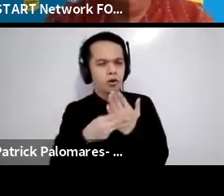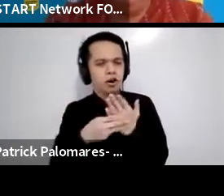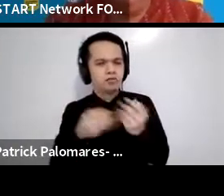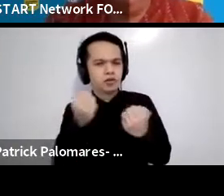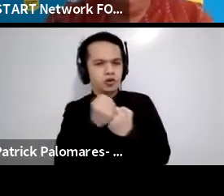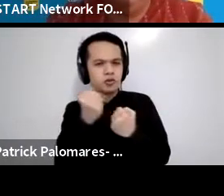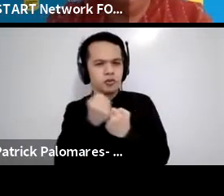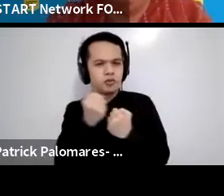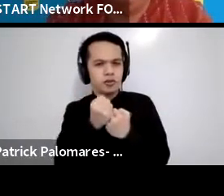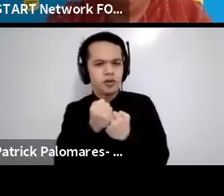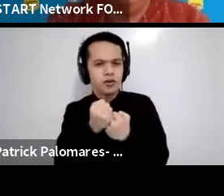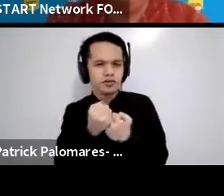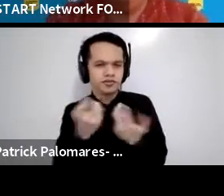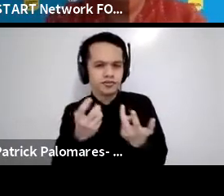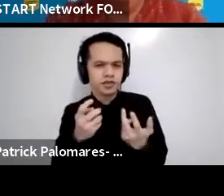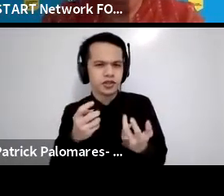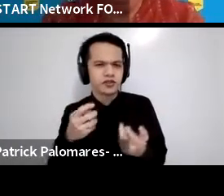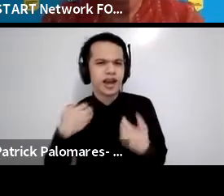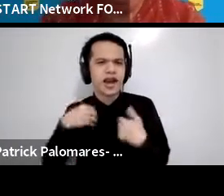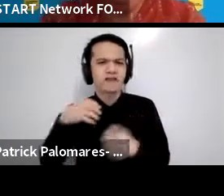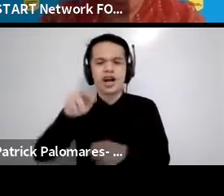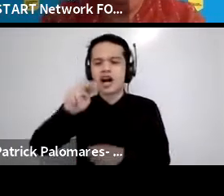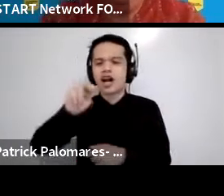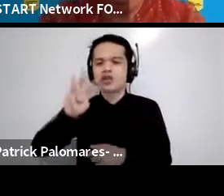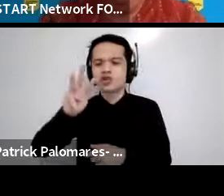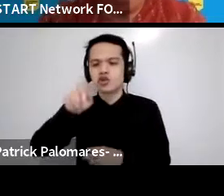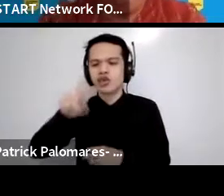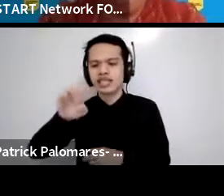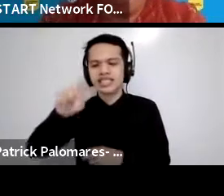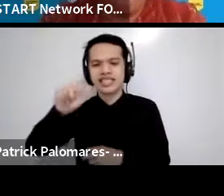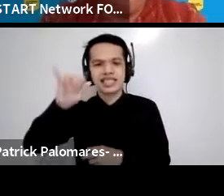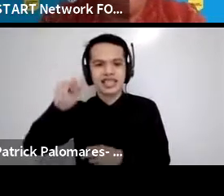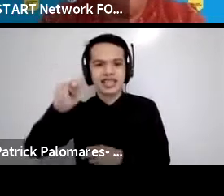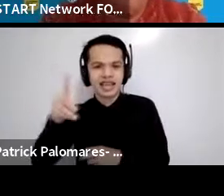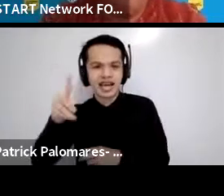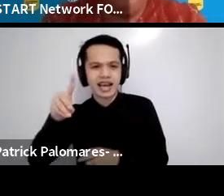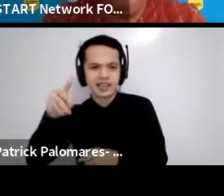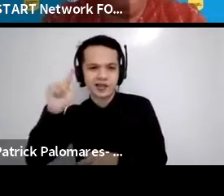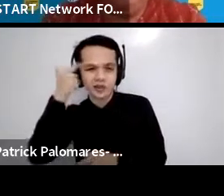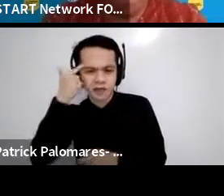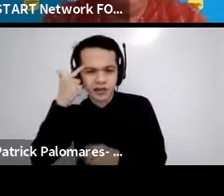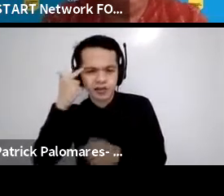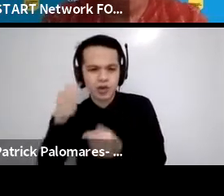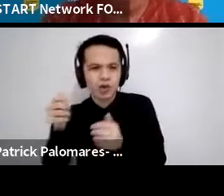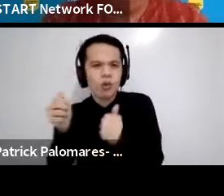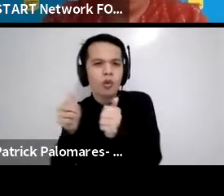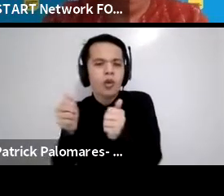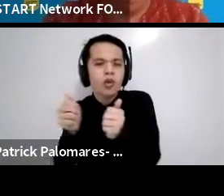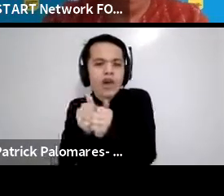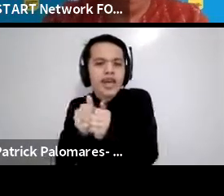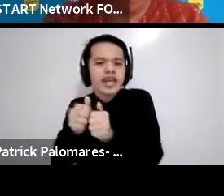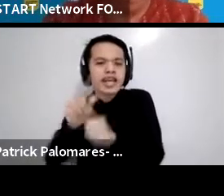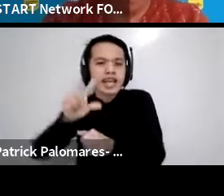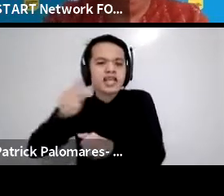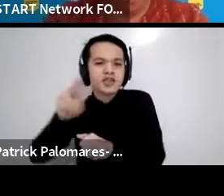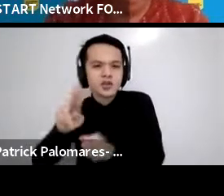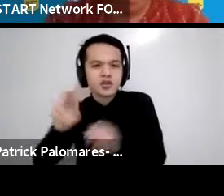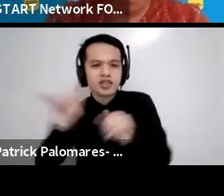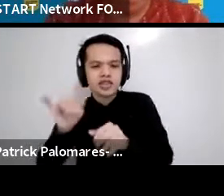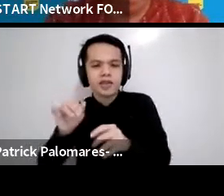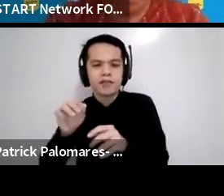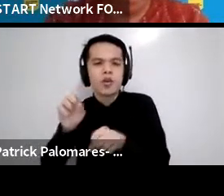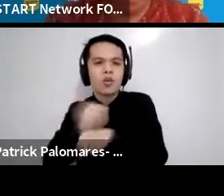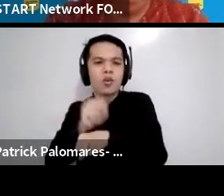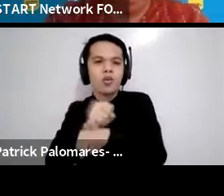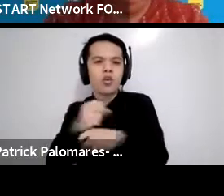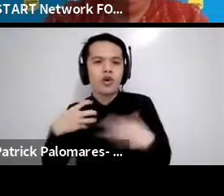of with the New Zealand government. And the whole idea is to work with LGUs and local health workers